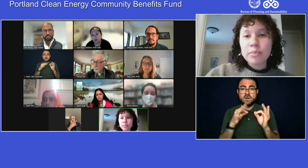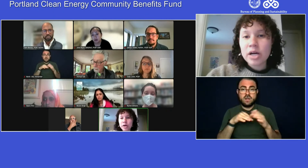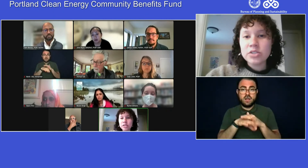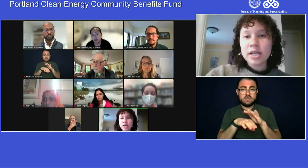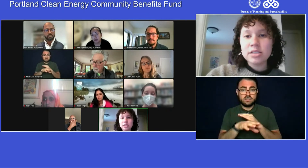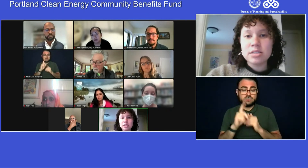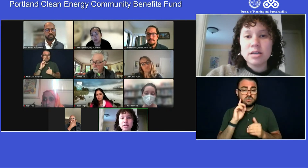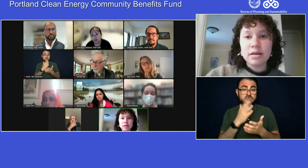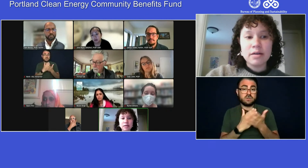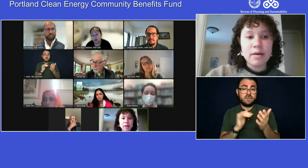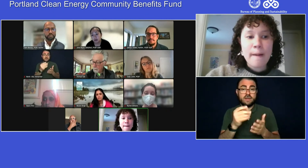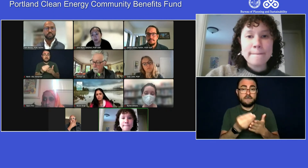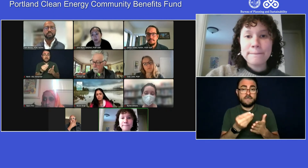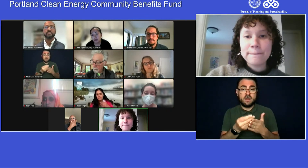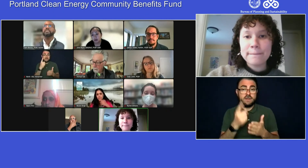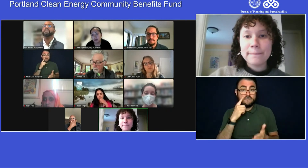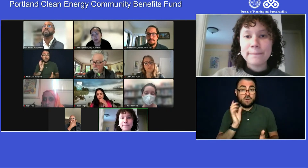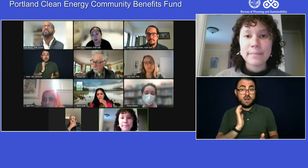for our project?